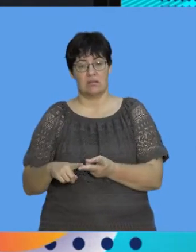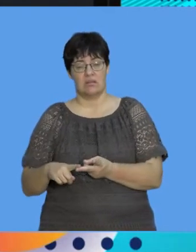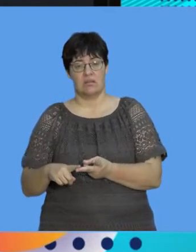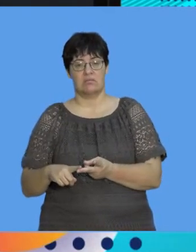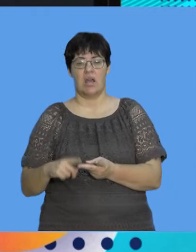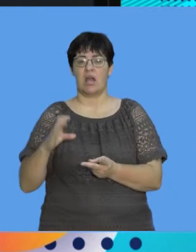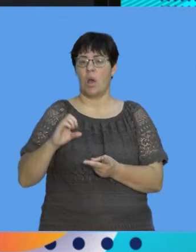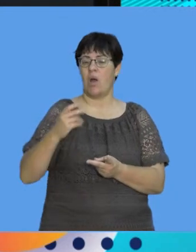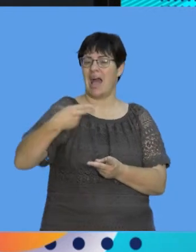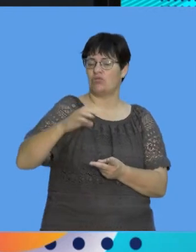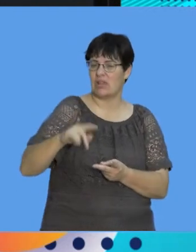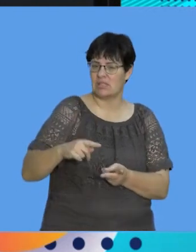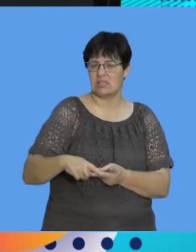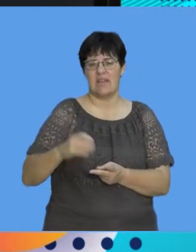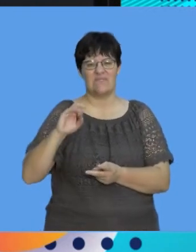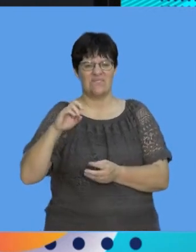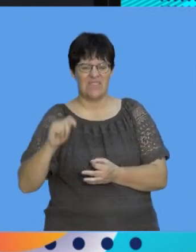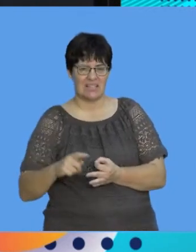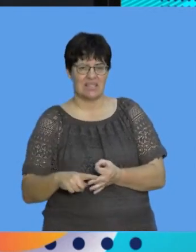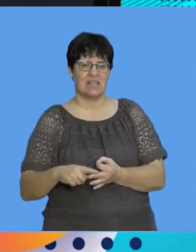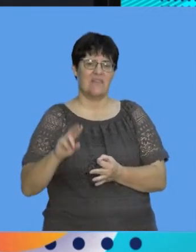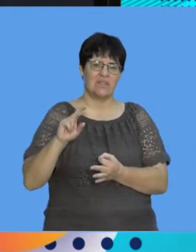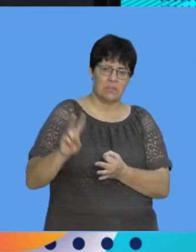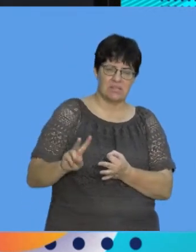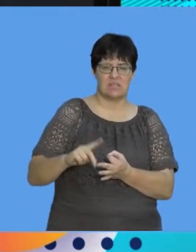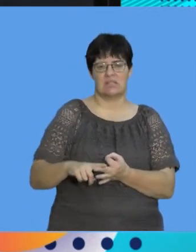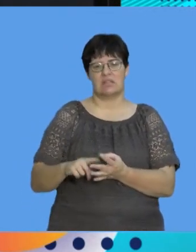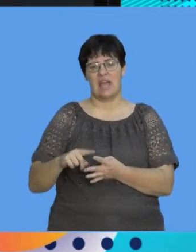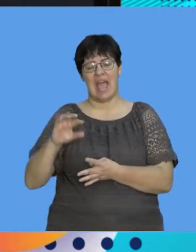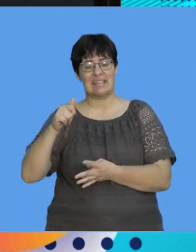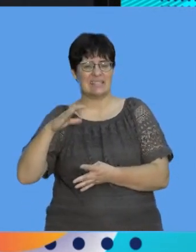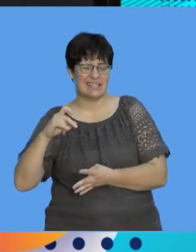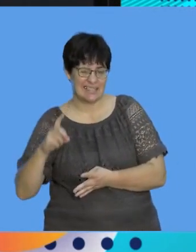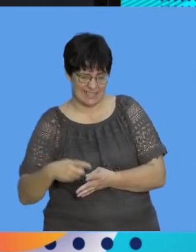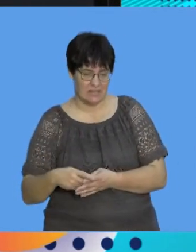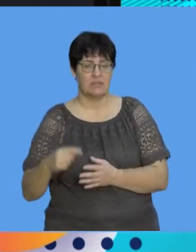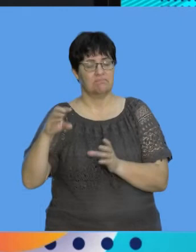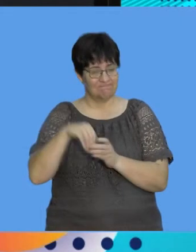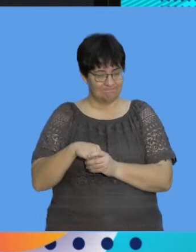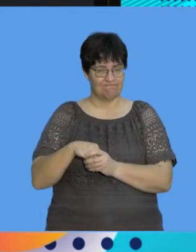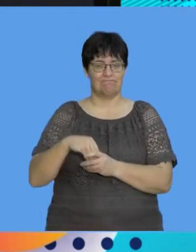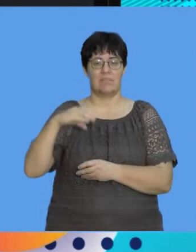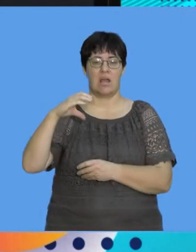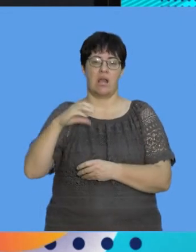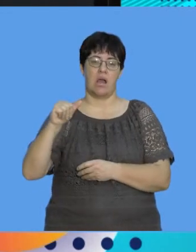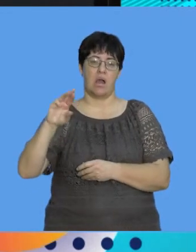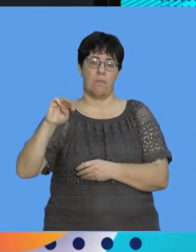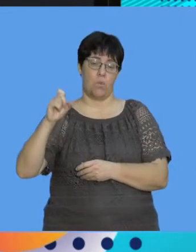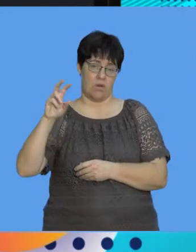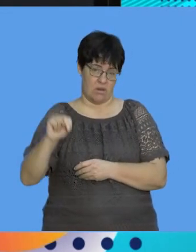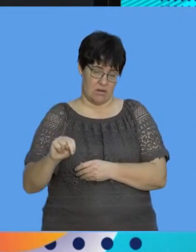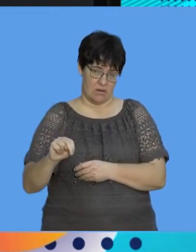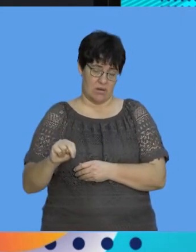our carbohydrates, our fats, our vitamins, nucleic acid. All of them are made of carbon,